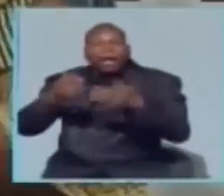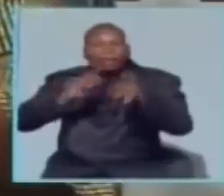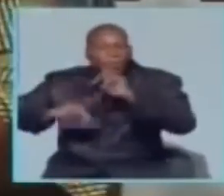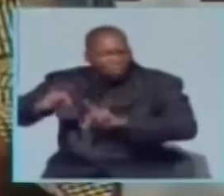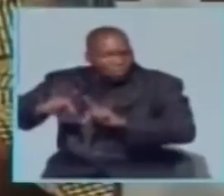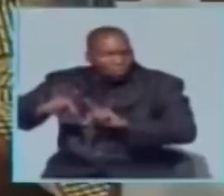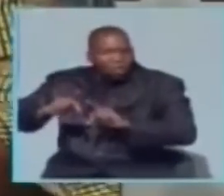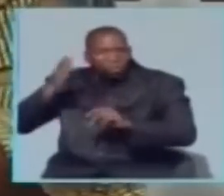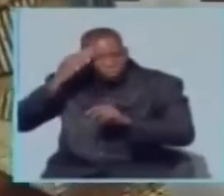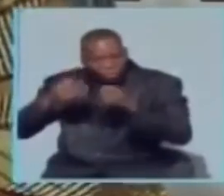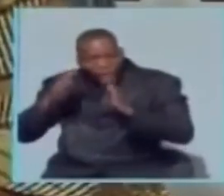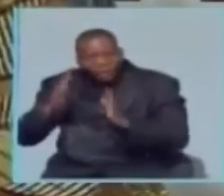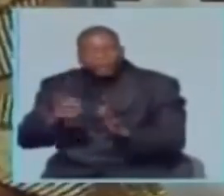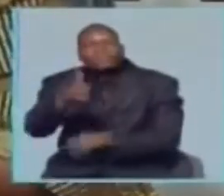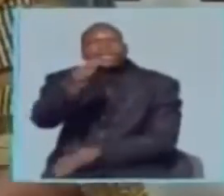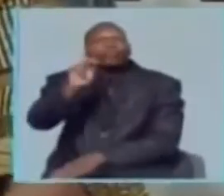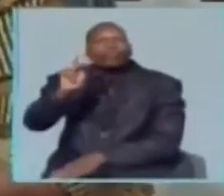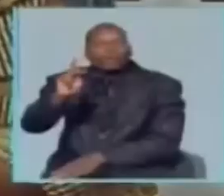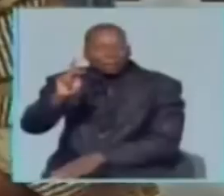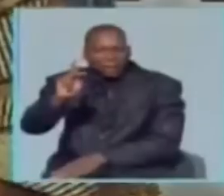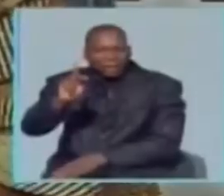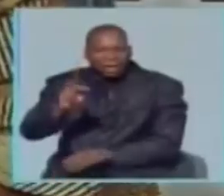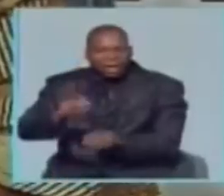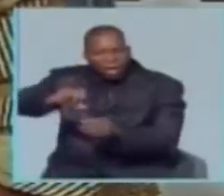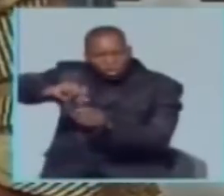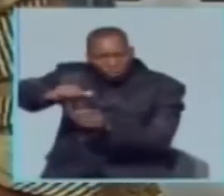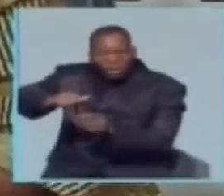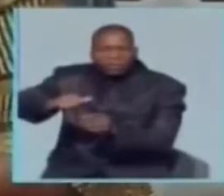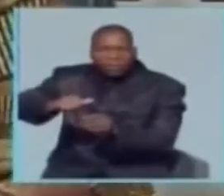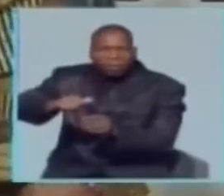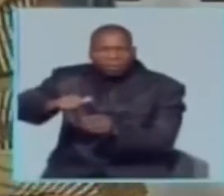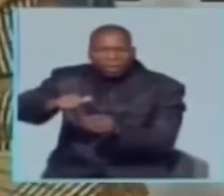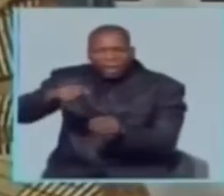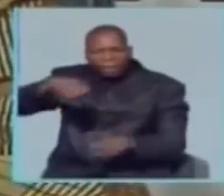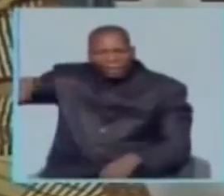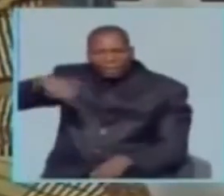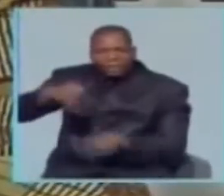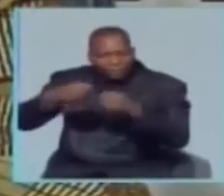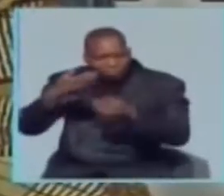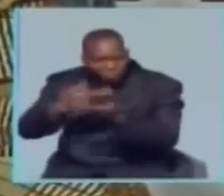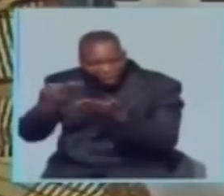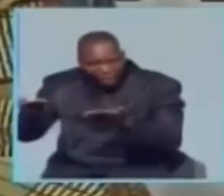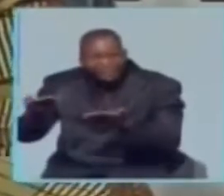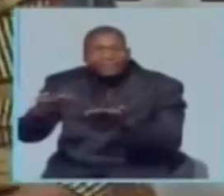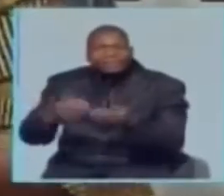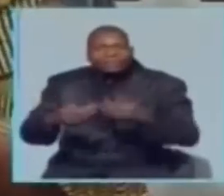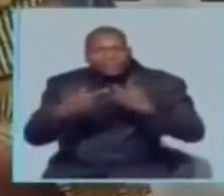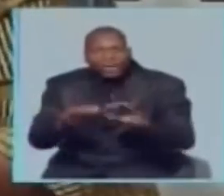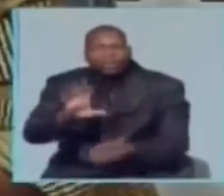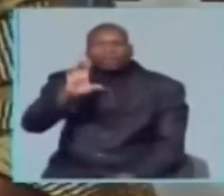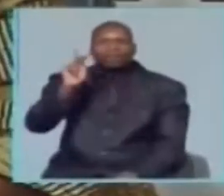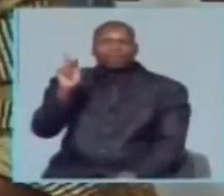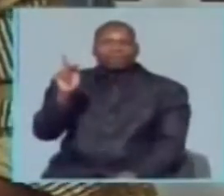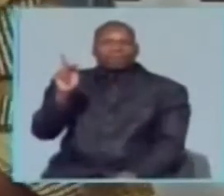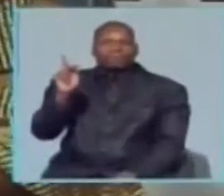that if they're buying tomatoes at 10 kwacha a basket, if they are going to sell it at 5 kwacha a basket, over